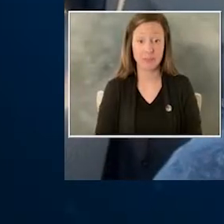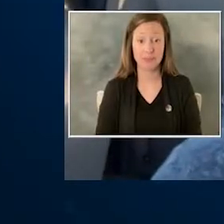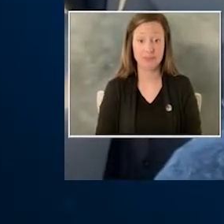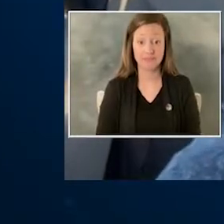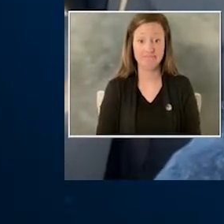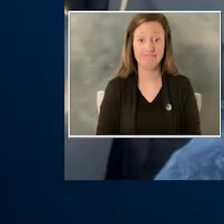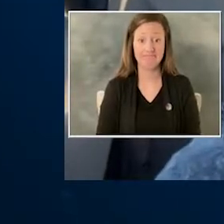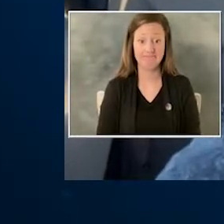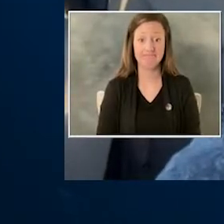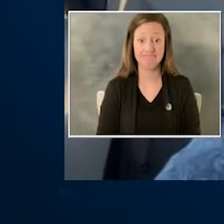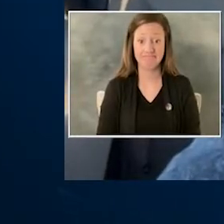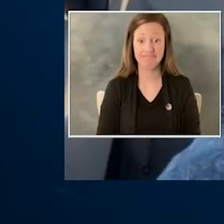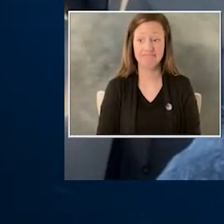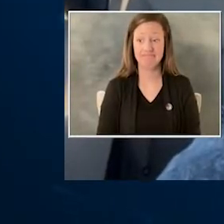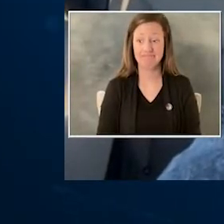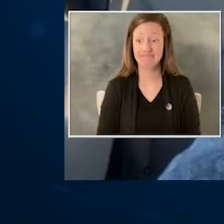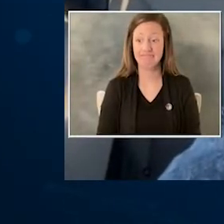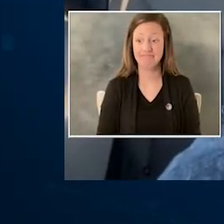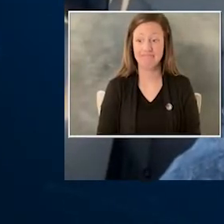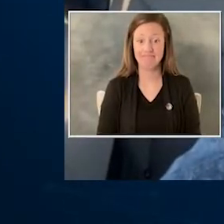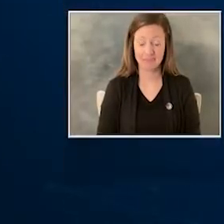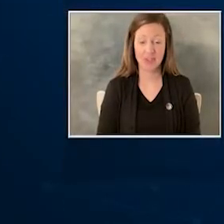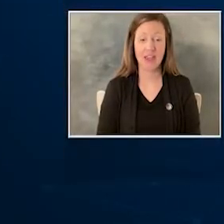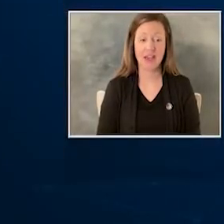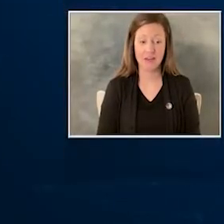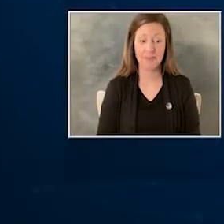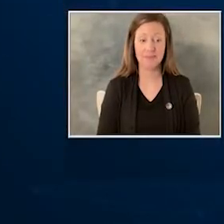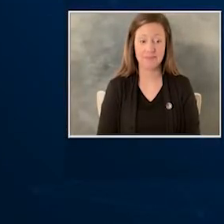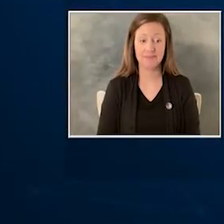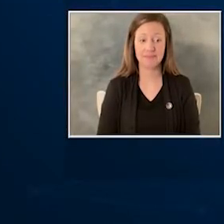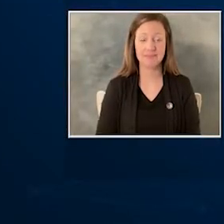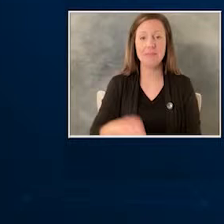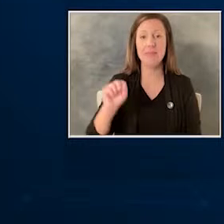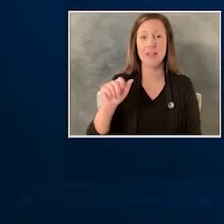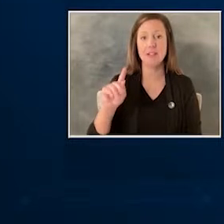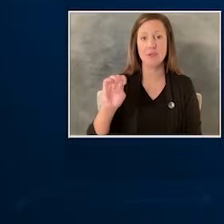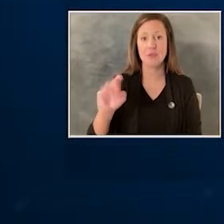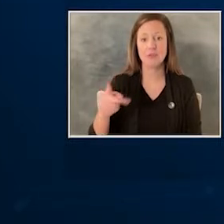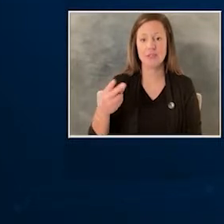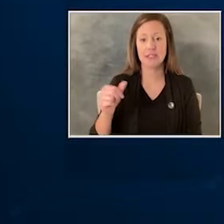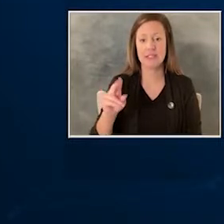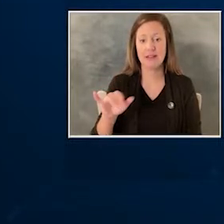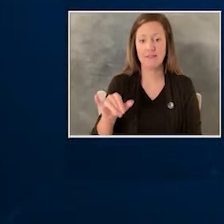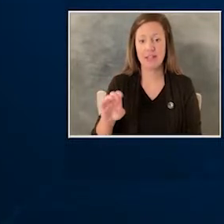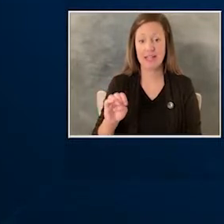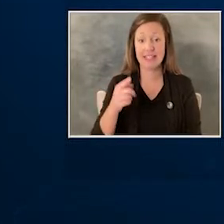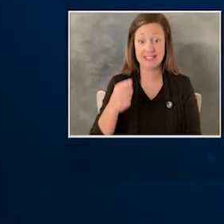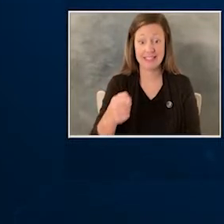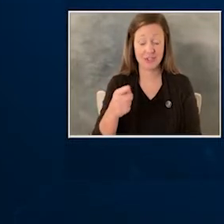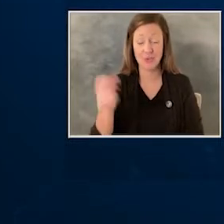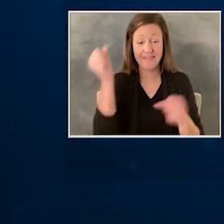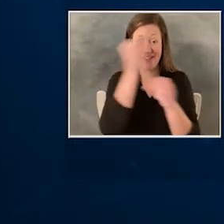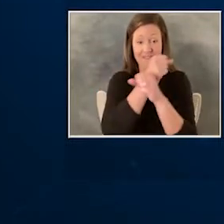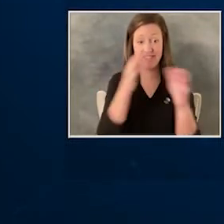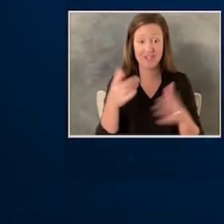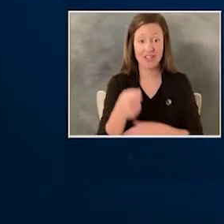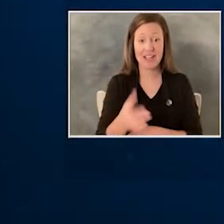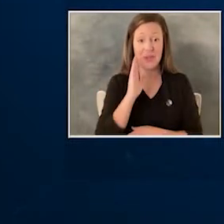So. Yeah. Stephanie, in your wildest dreams, did you ever envision that you would be part of